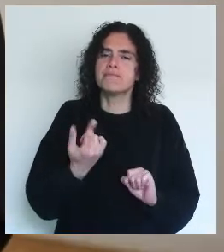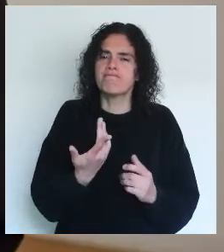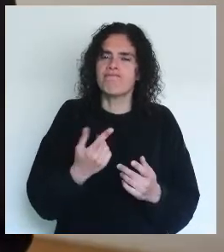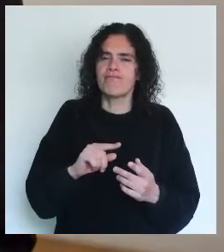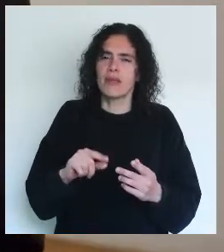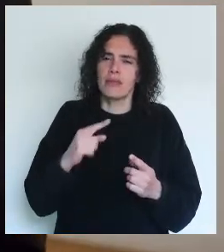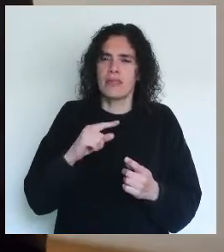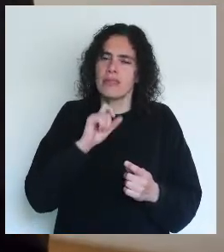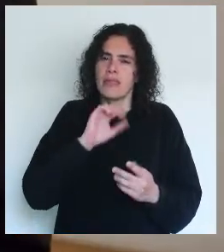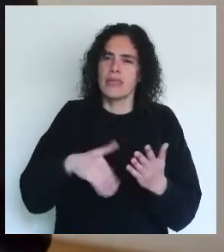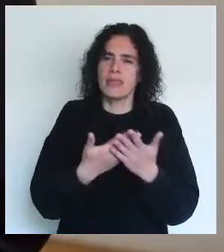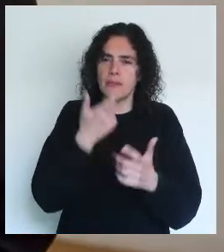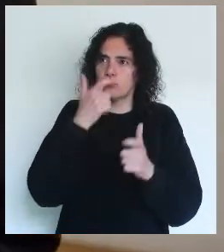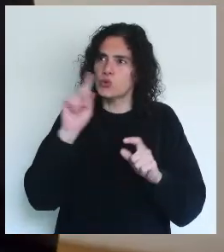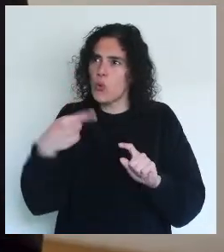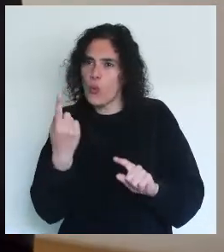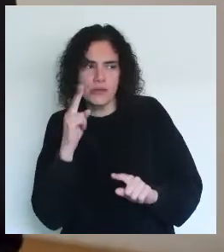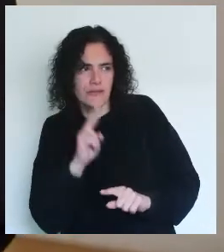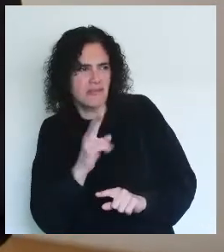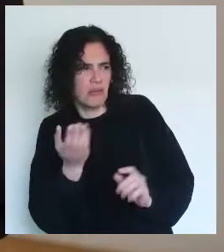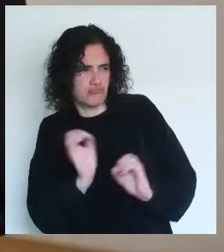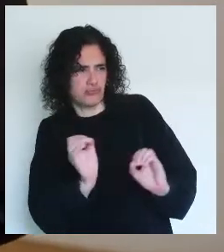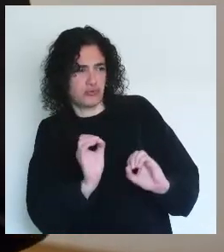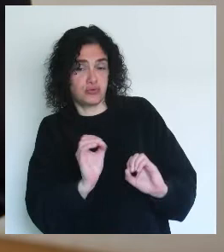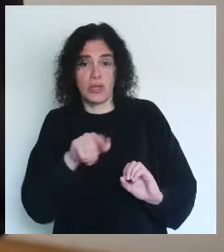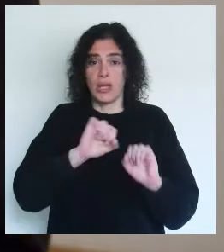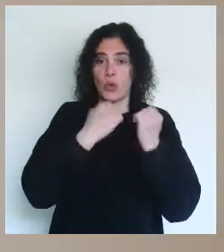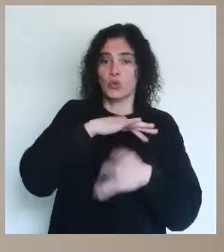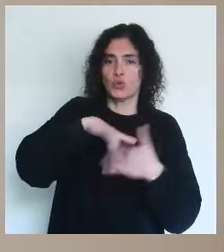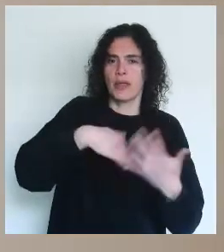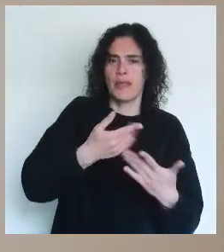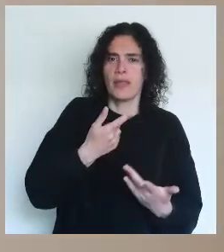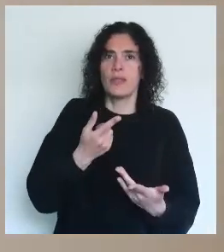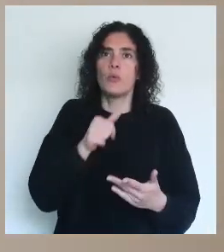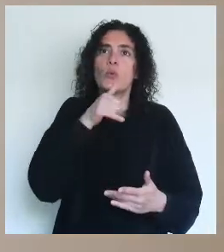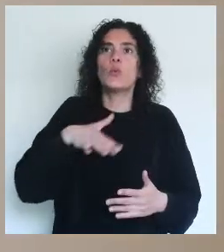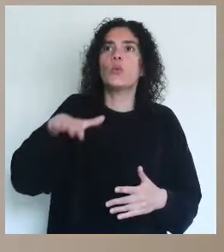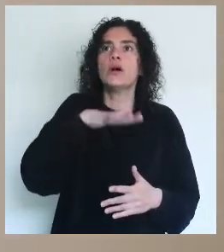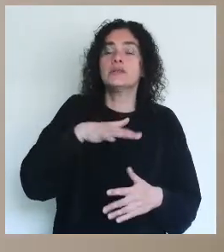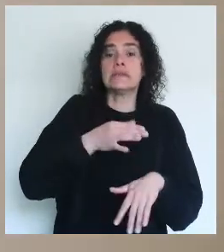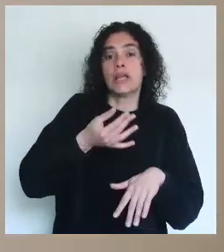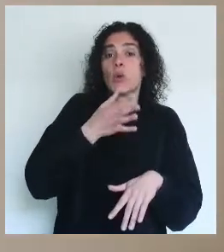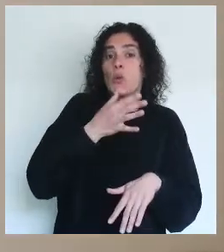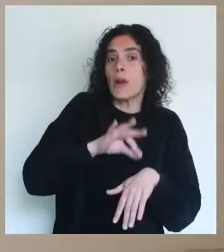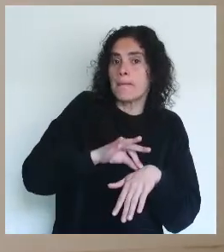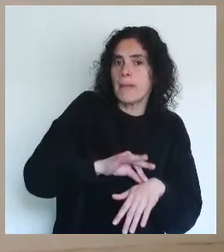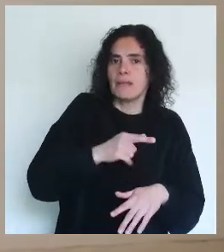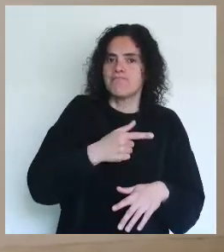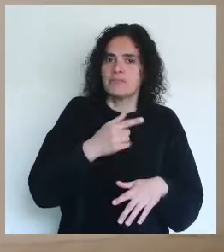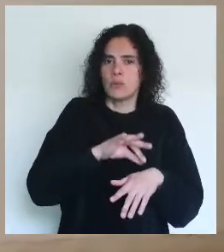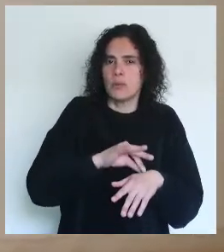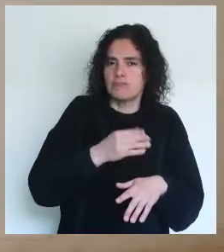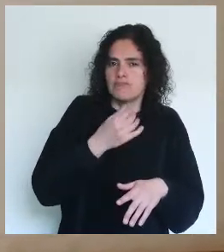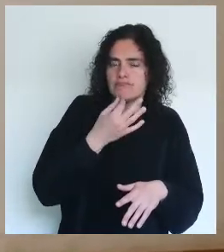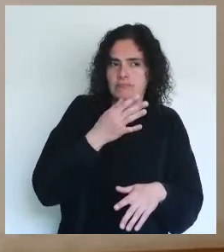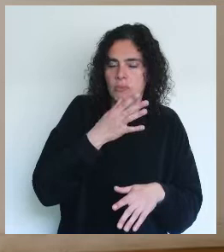him invisible to others in a society where skin color, skin tone,